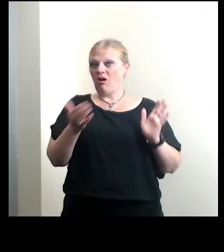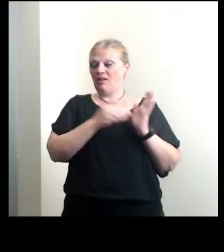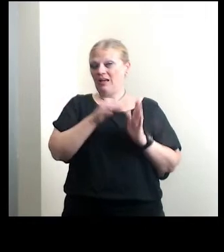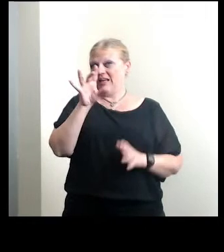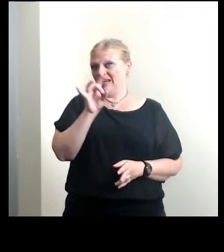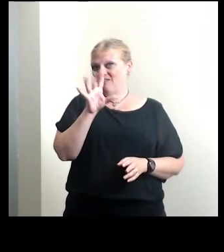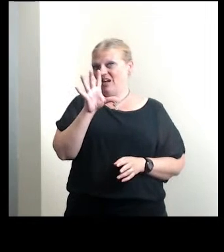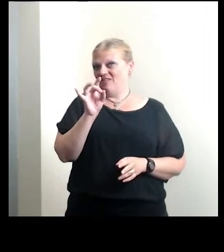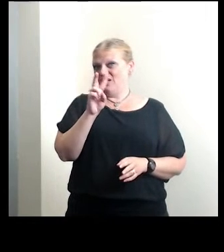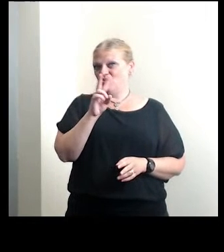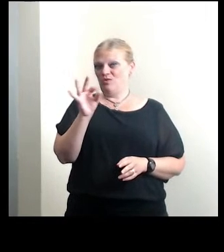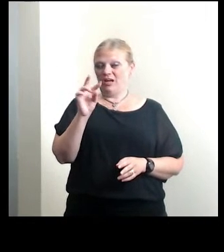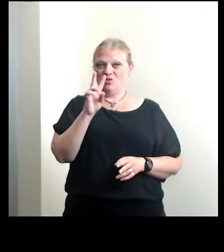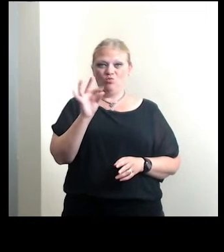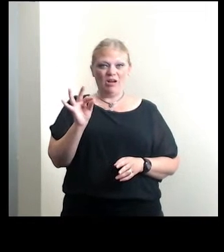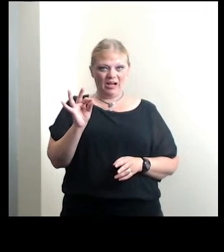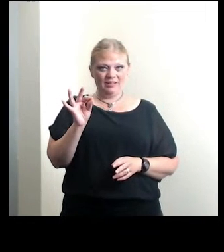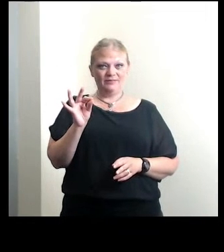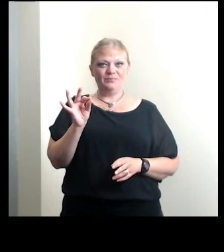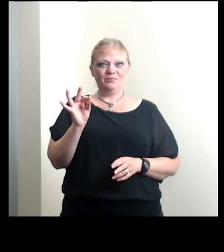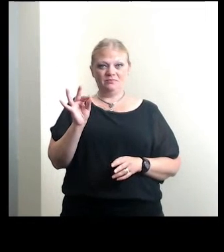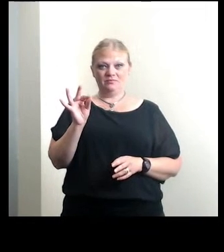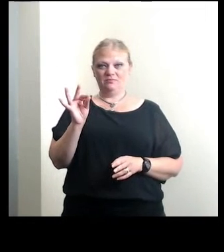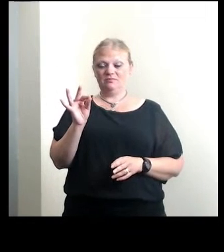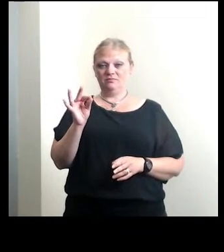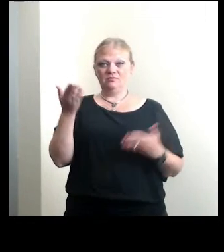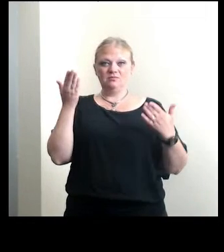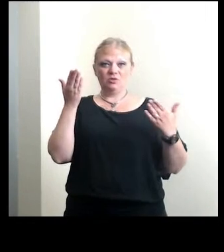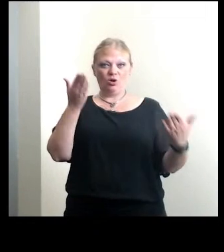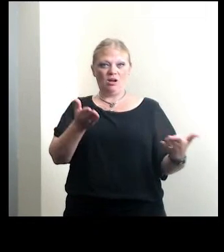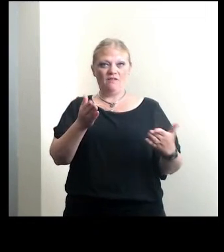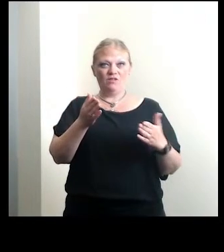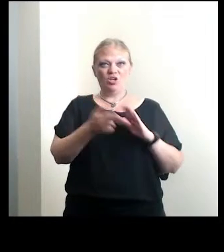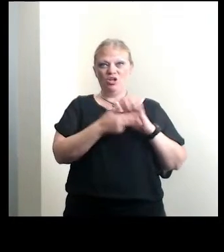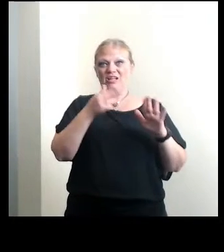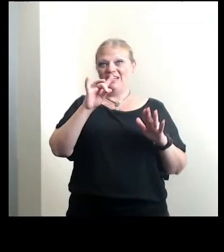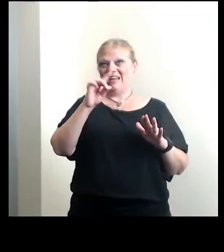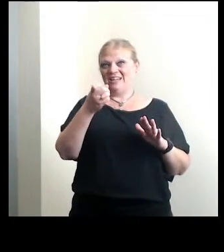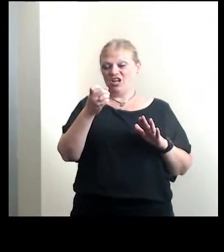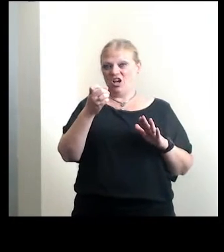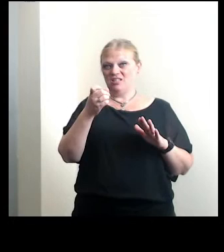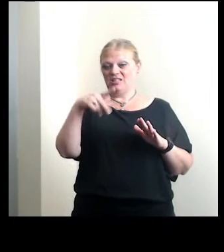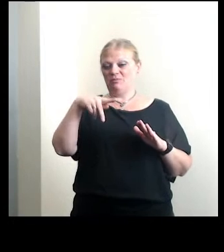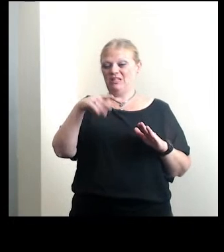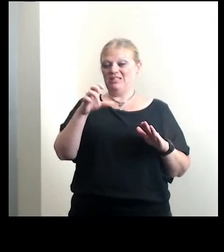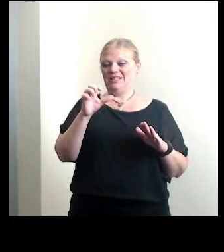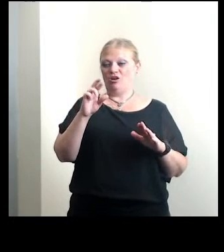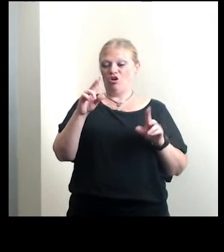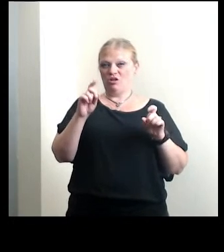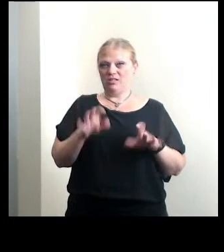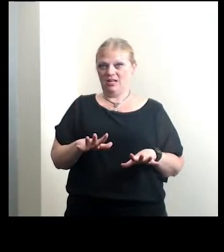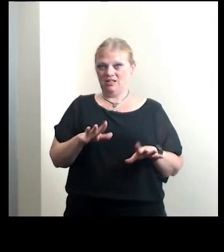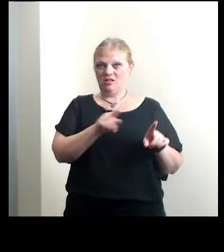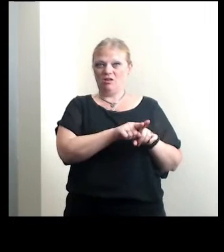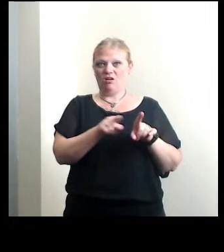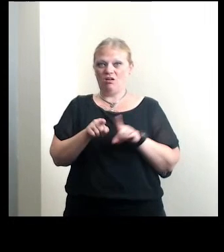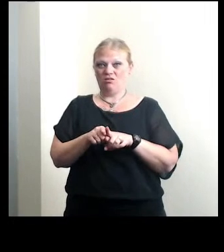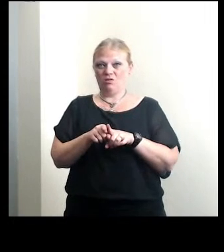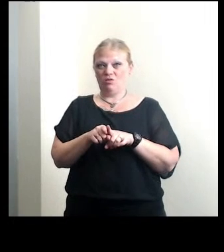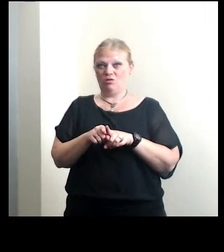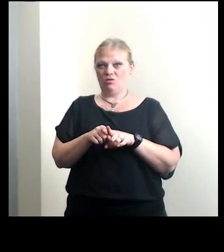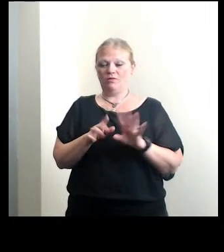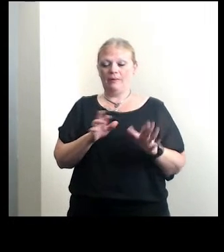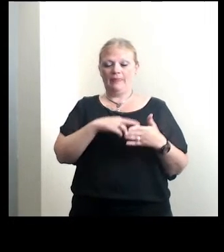at 858-2929. We're offering diagnostic PCR testing, and we're also that